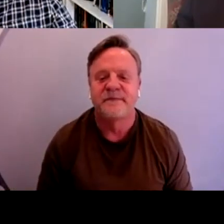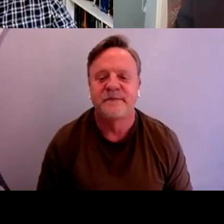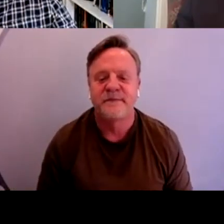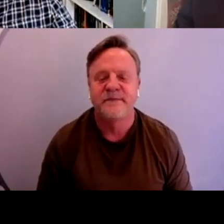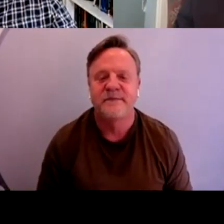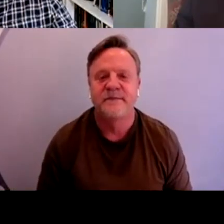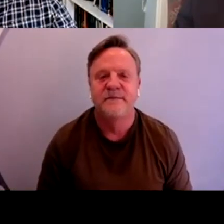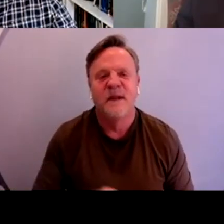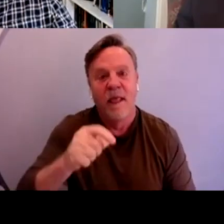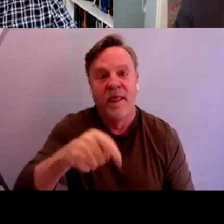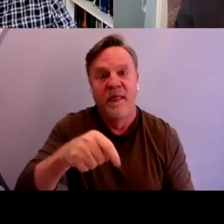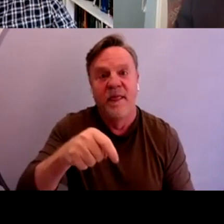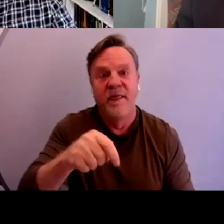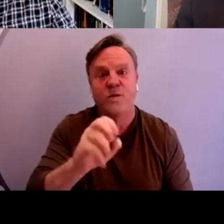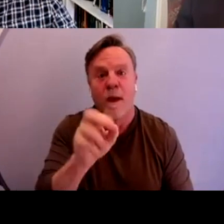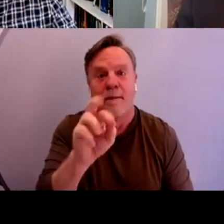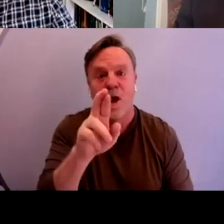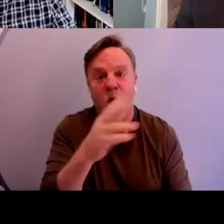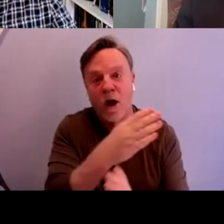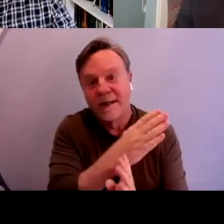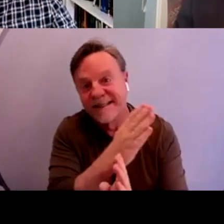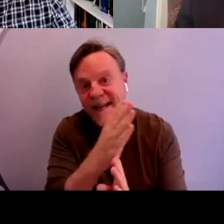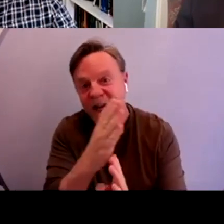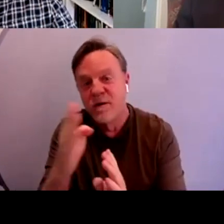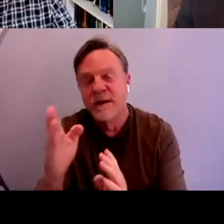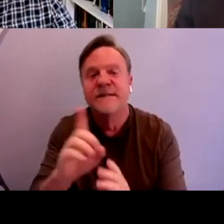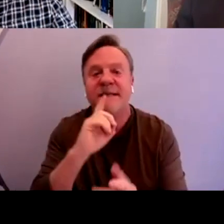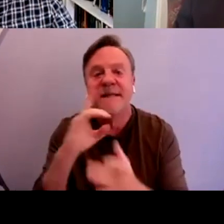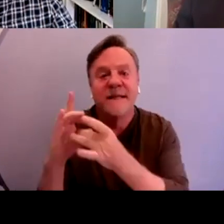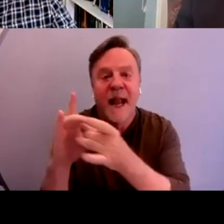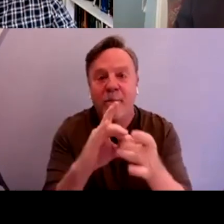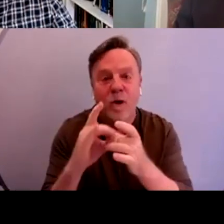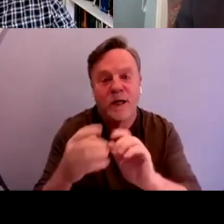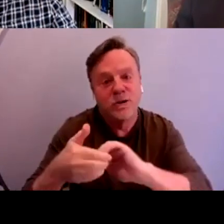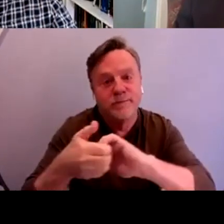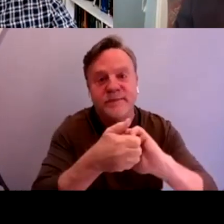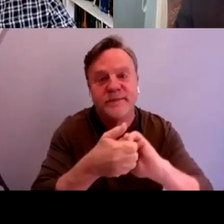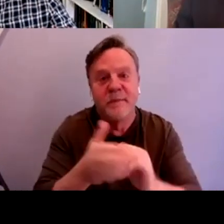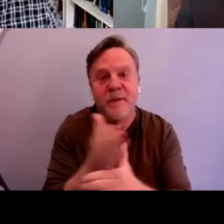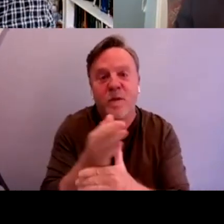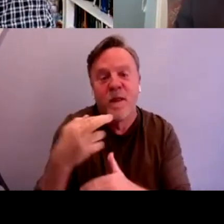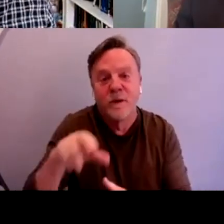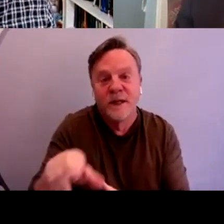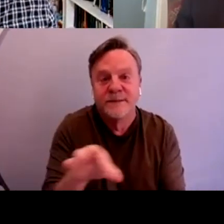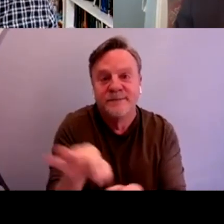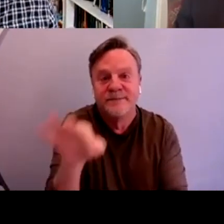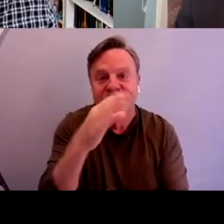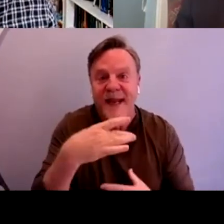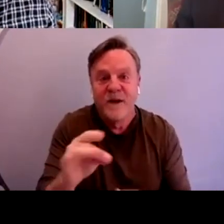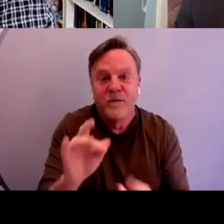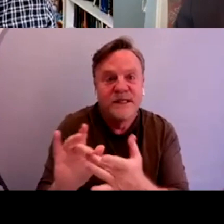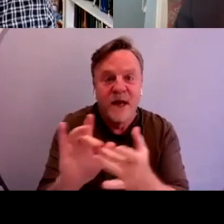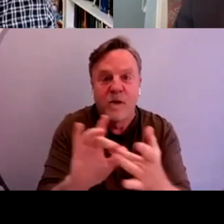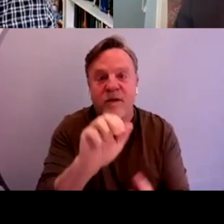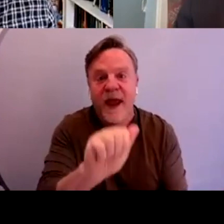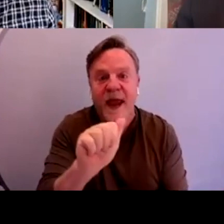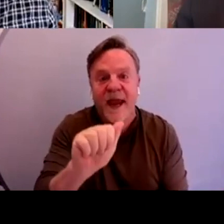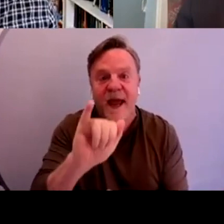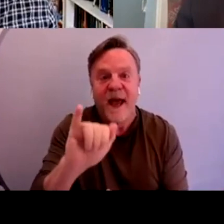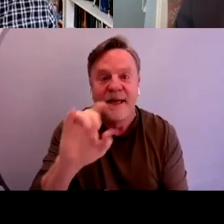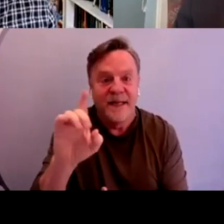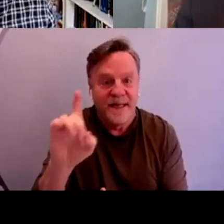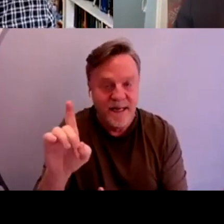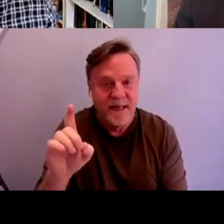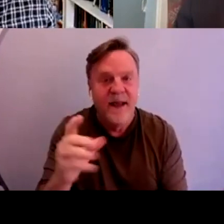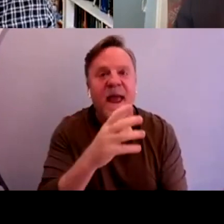This webinar series is a collaboration between the Religion and Spirituality Interest Network of AAIDD